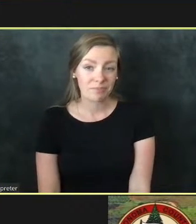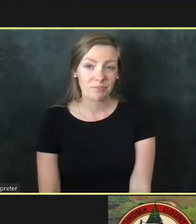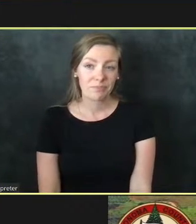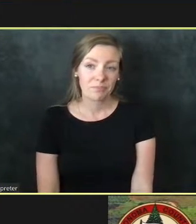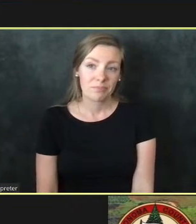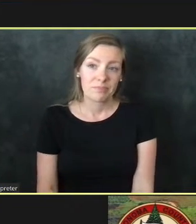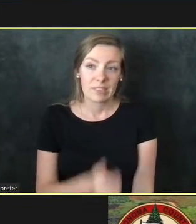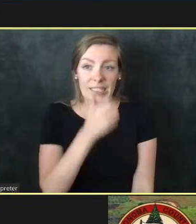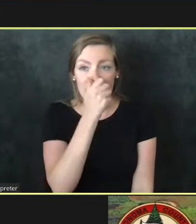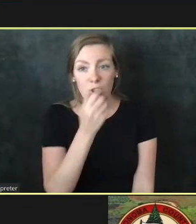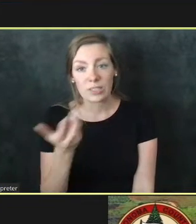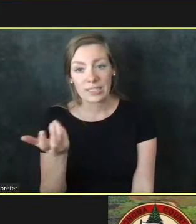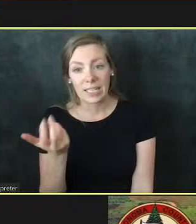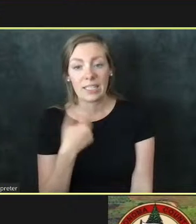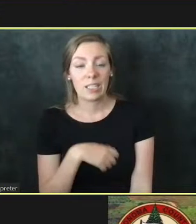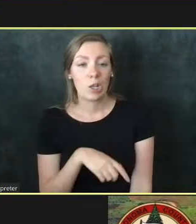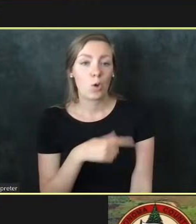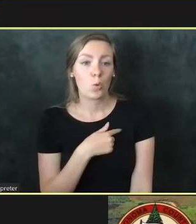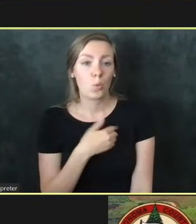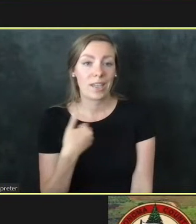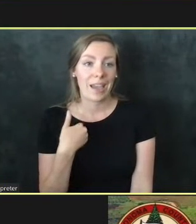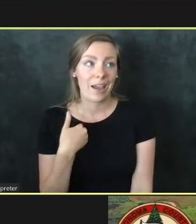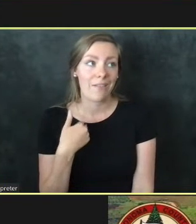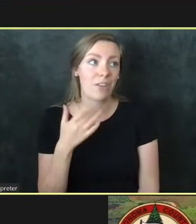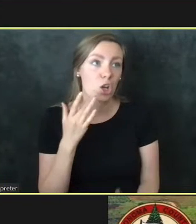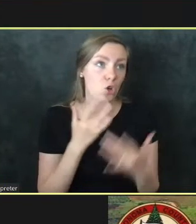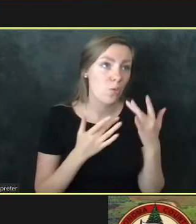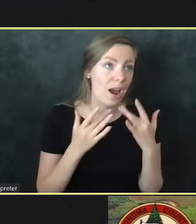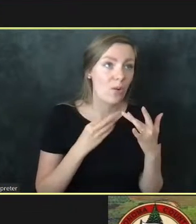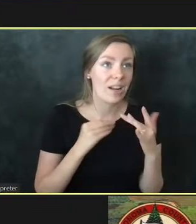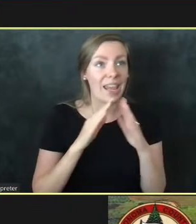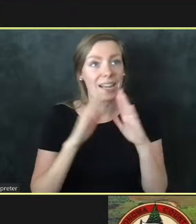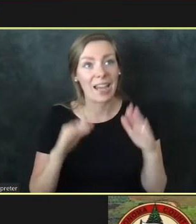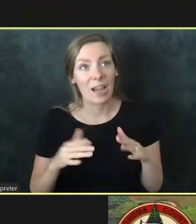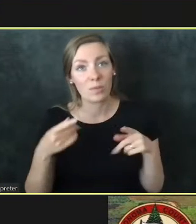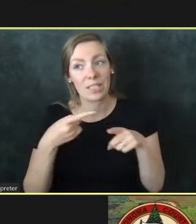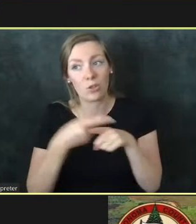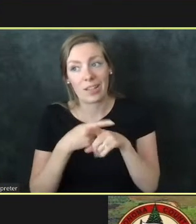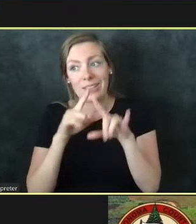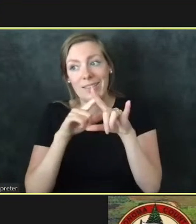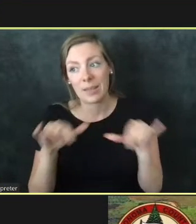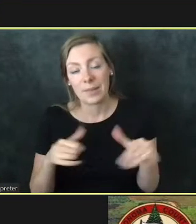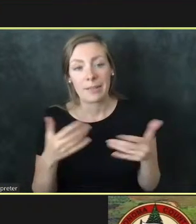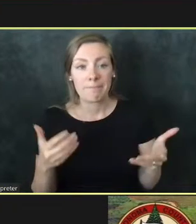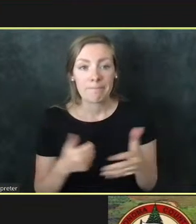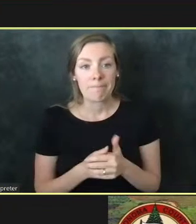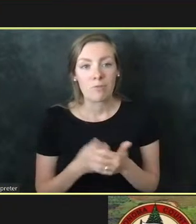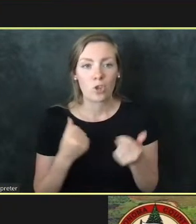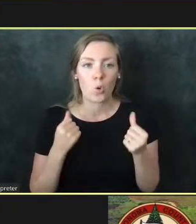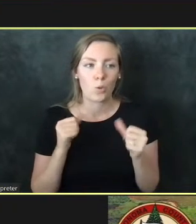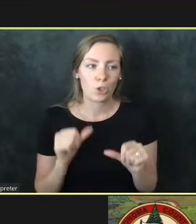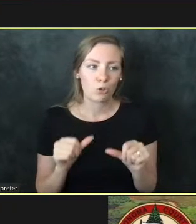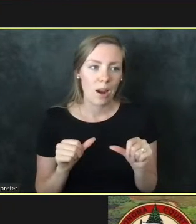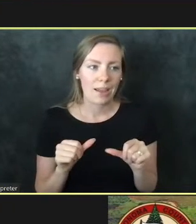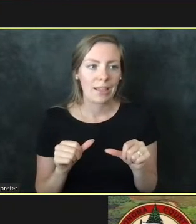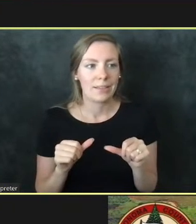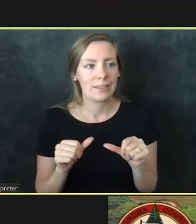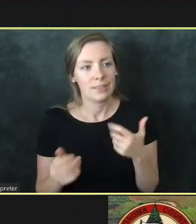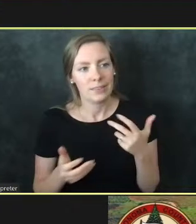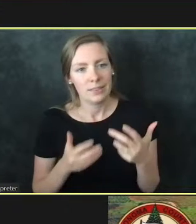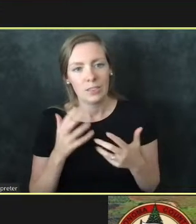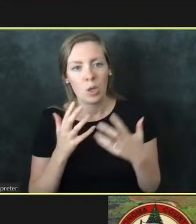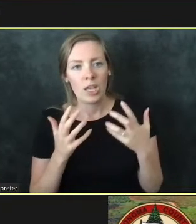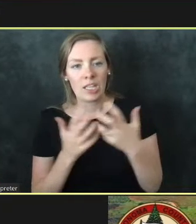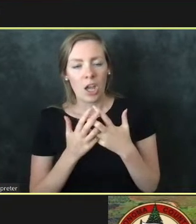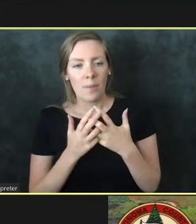interesting problema as we have both a drought and a housing crisis at the same time. We do y al try to mismo accommodate estamos the tratando de additional growth